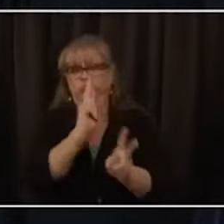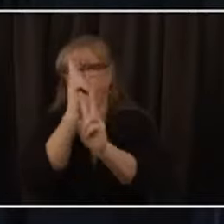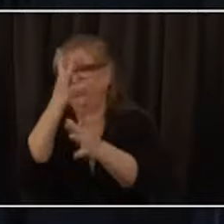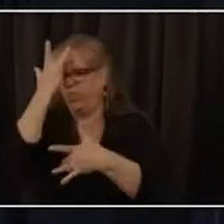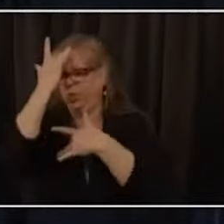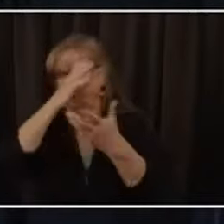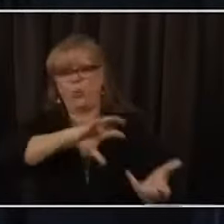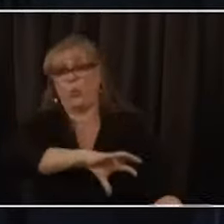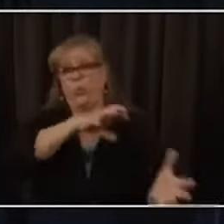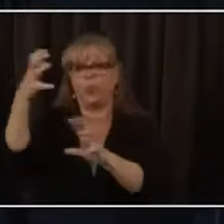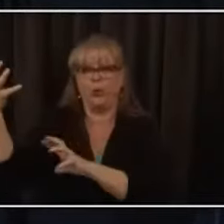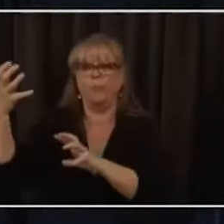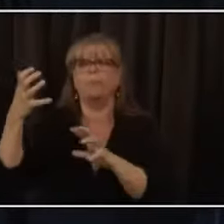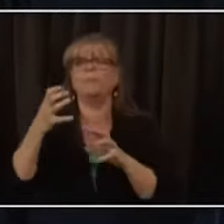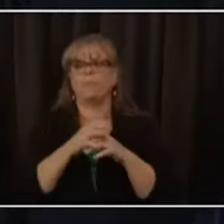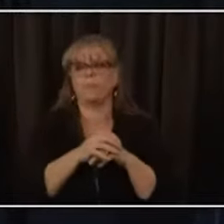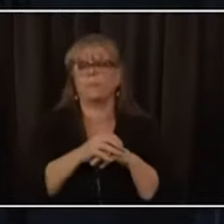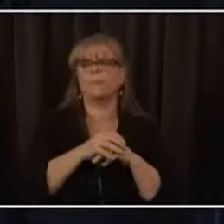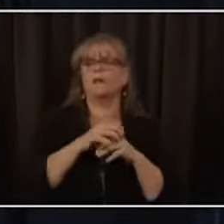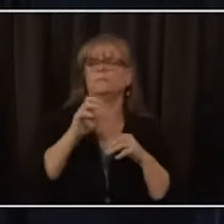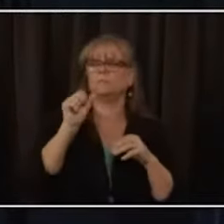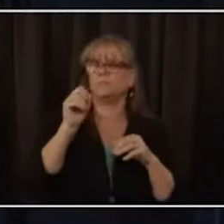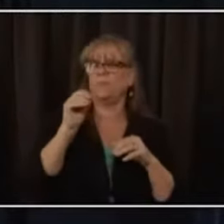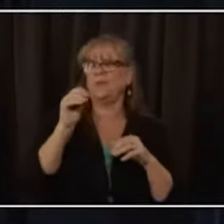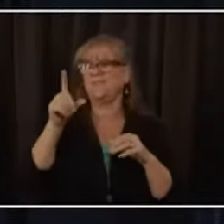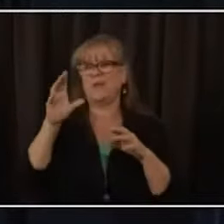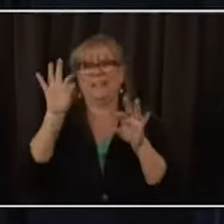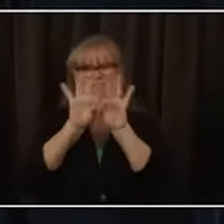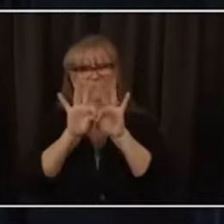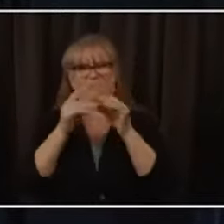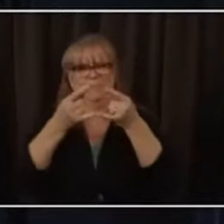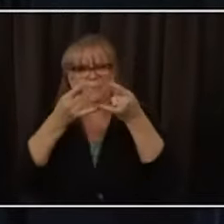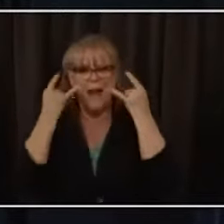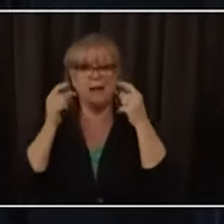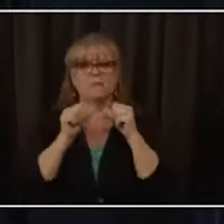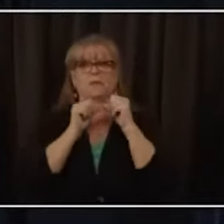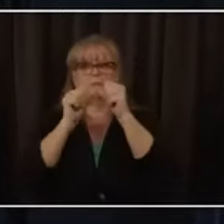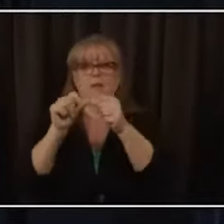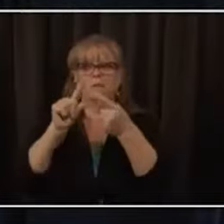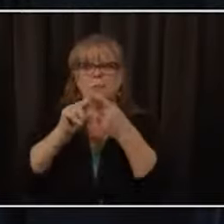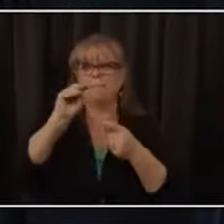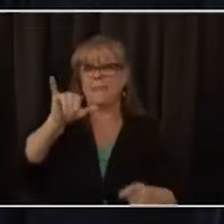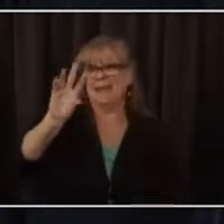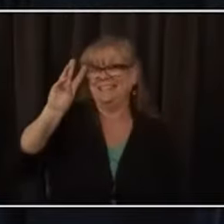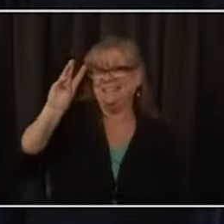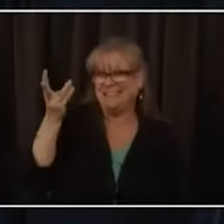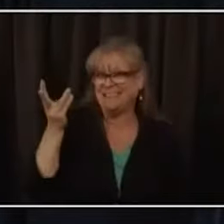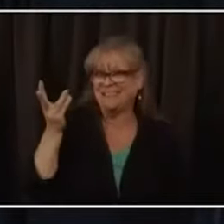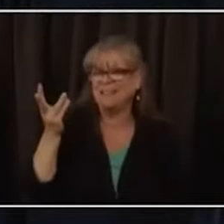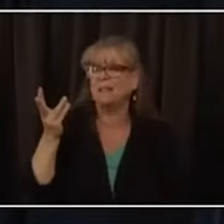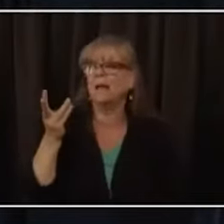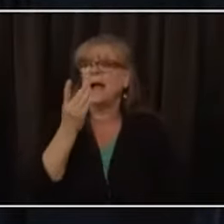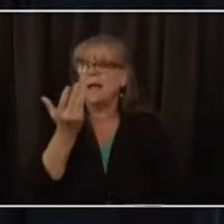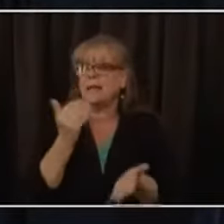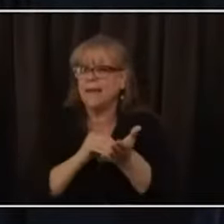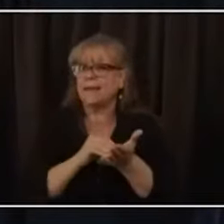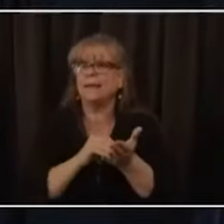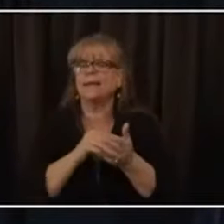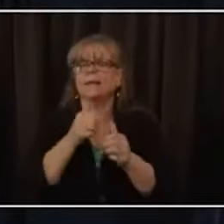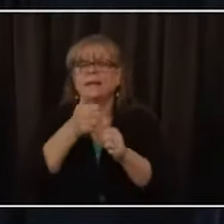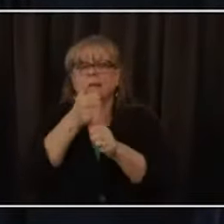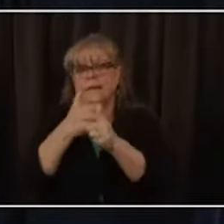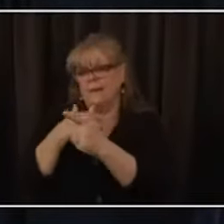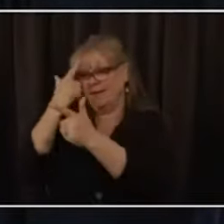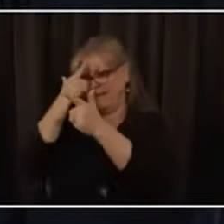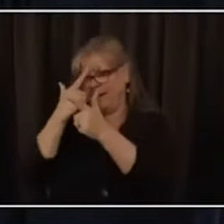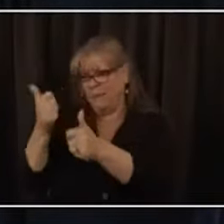mandate through May 6th. That has been inaccurately characterized, by the way, by some in the media as not a mandate. Every county in the state has some form of mask mandate. It's a